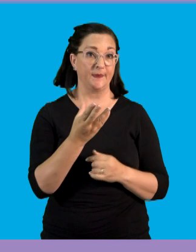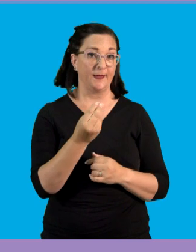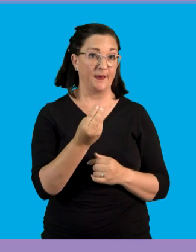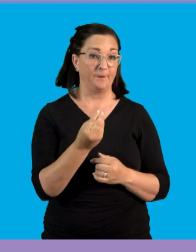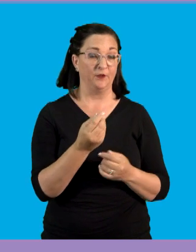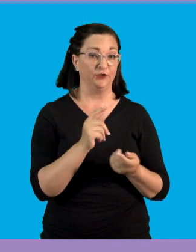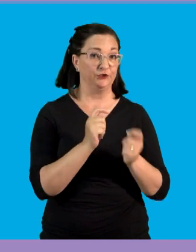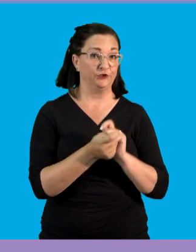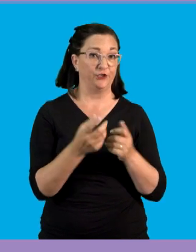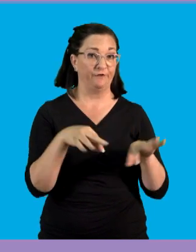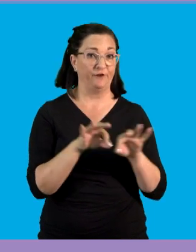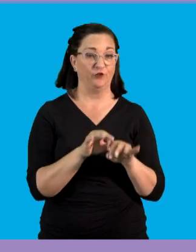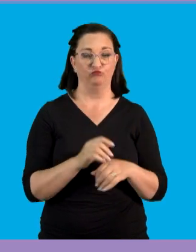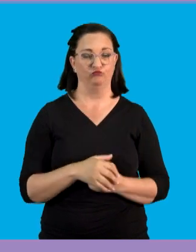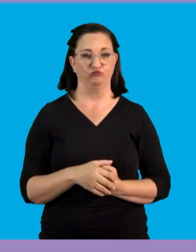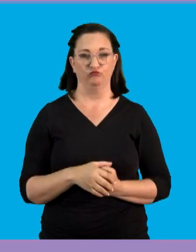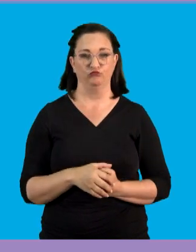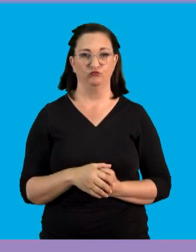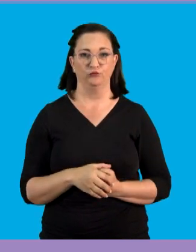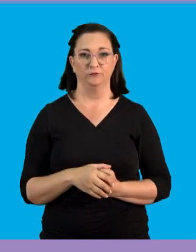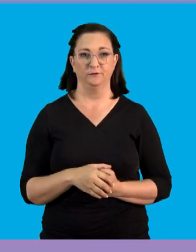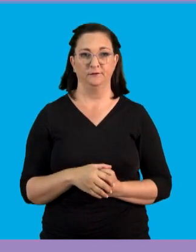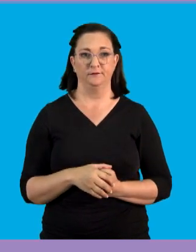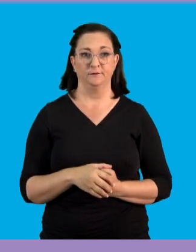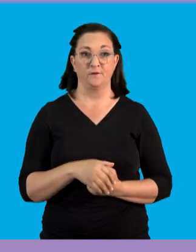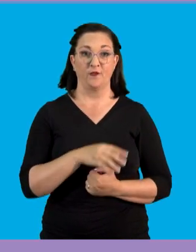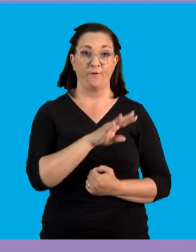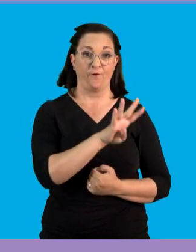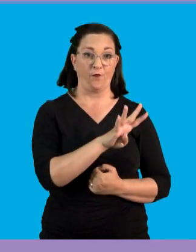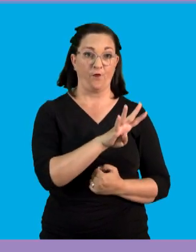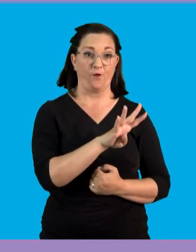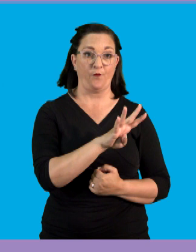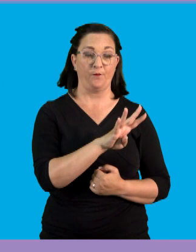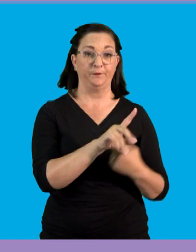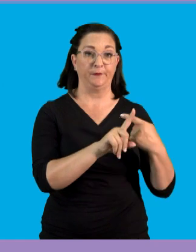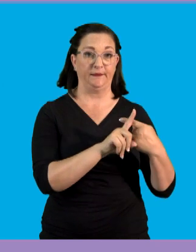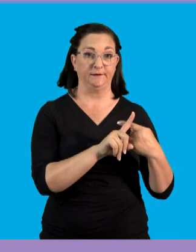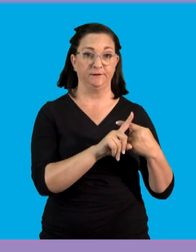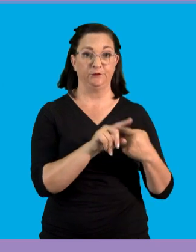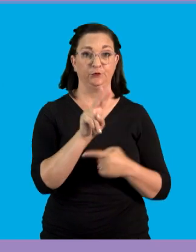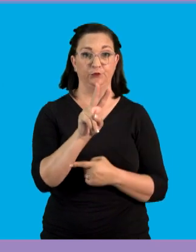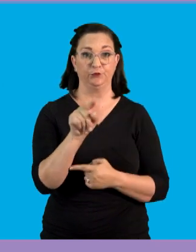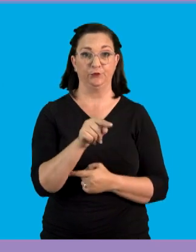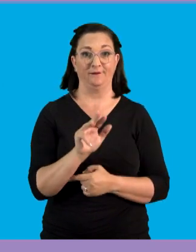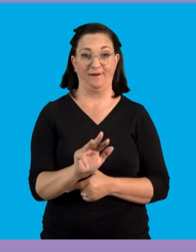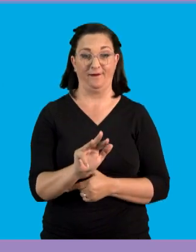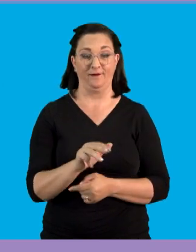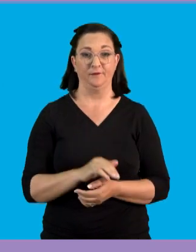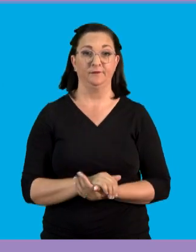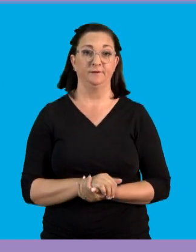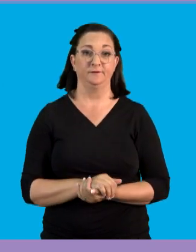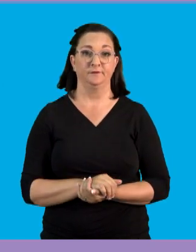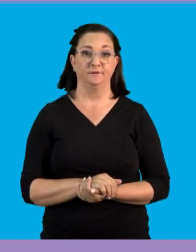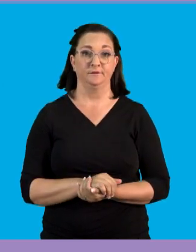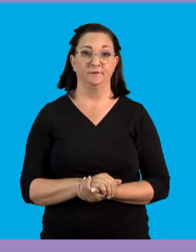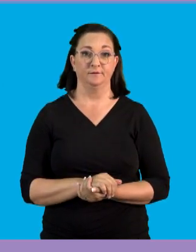not change. So here's an example where I have 4 plus